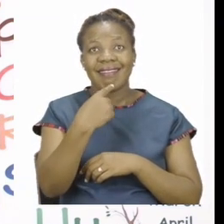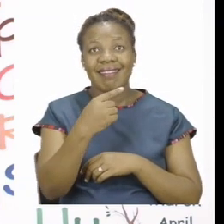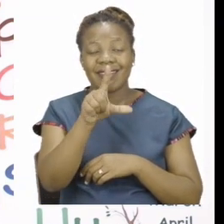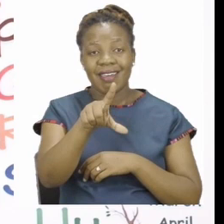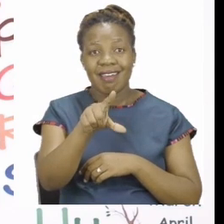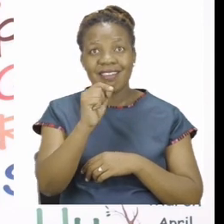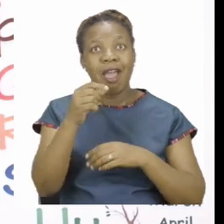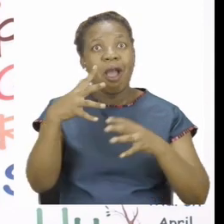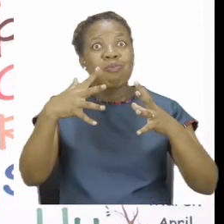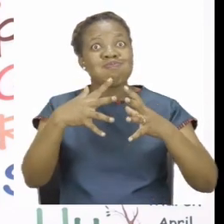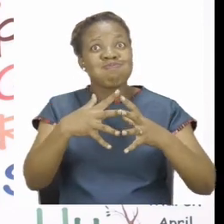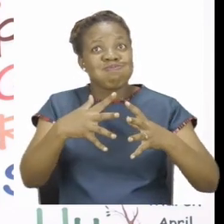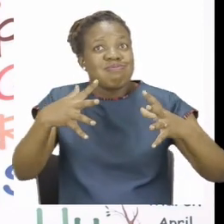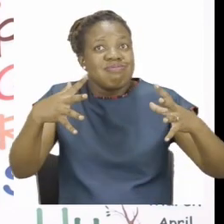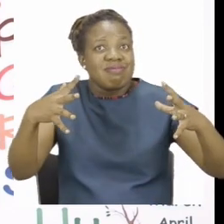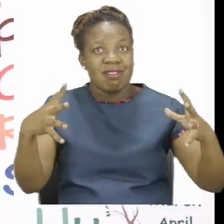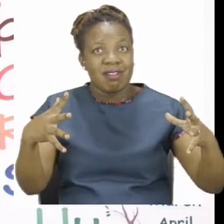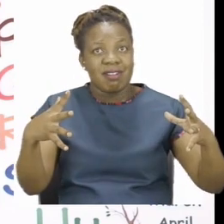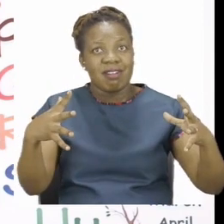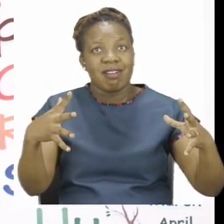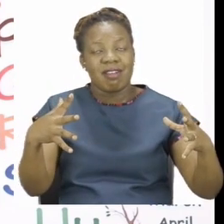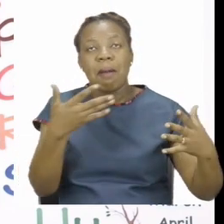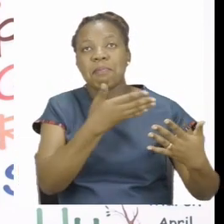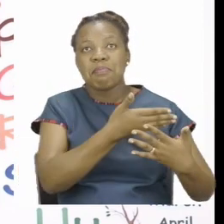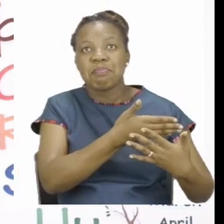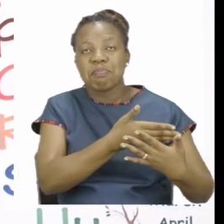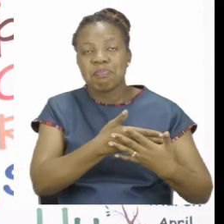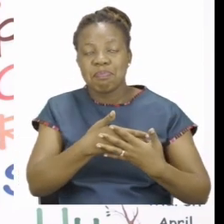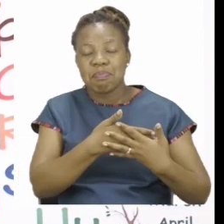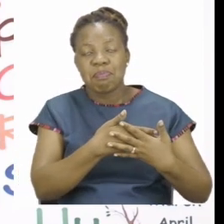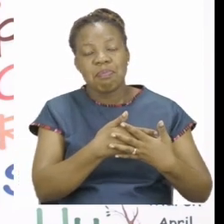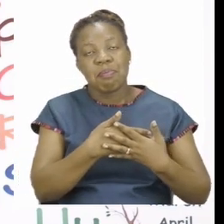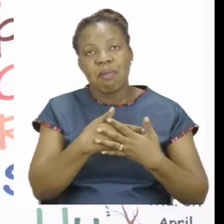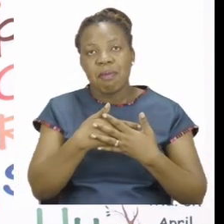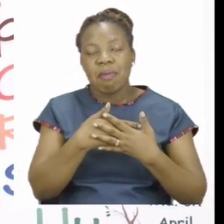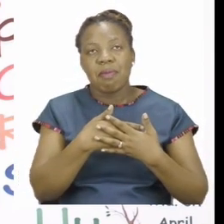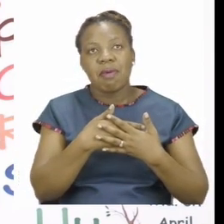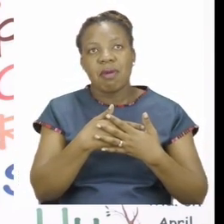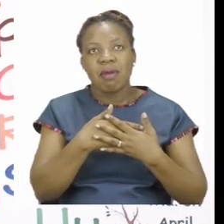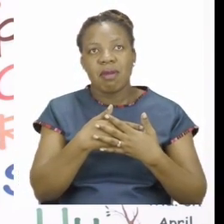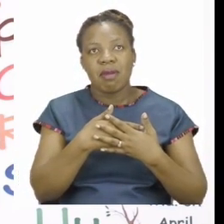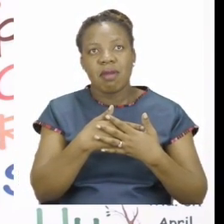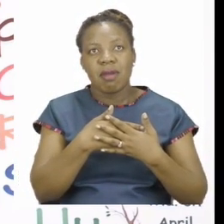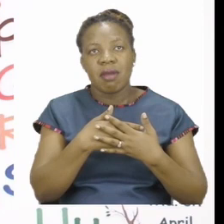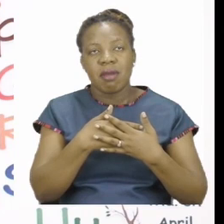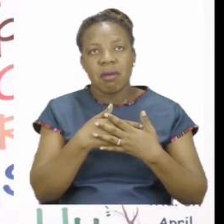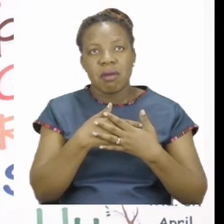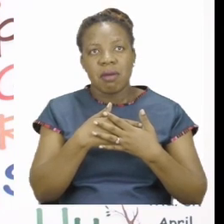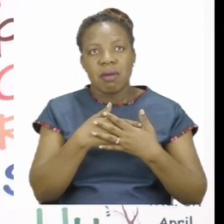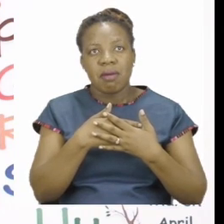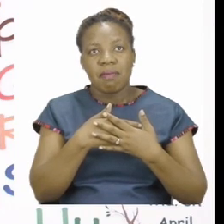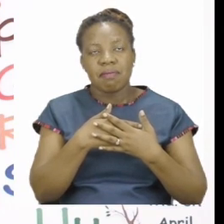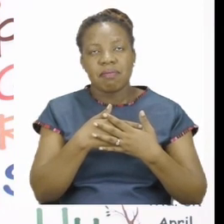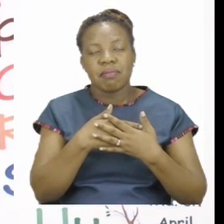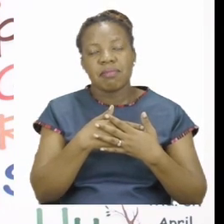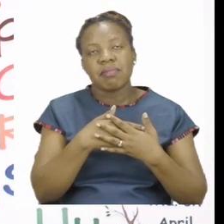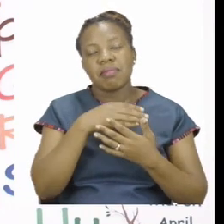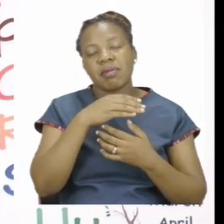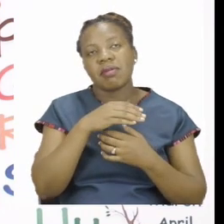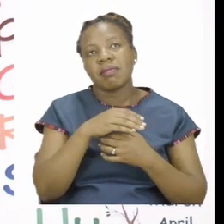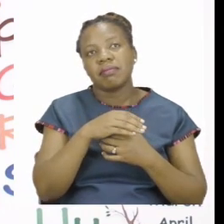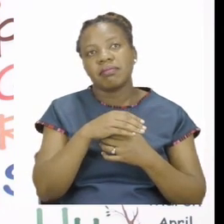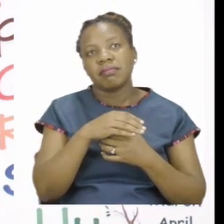calf." So that is my sentence. Make sure that for A, you use the word this, and then for